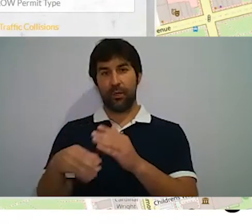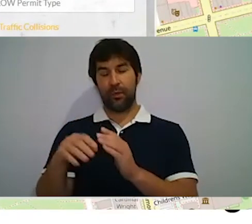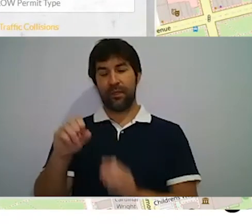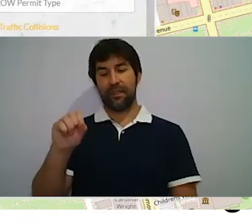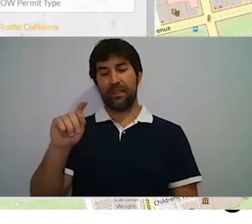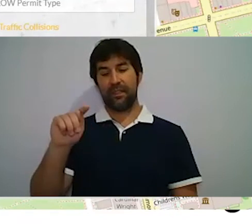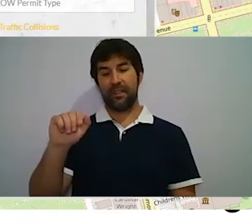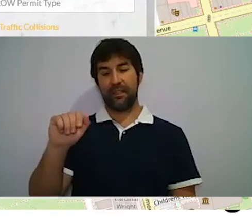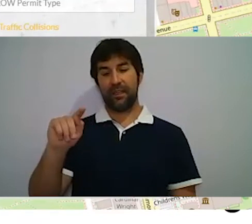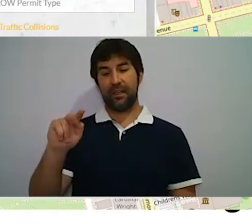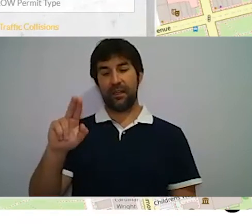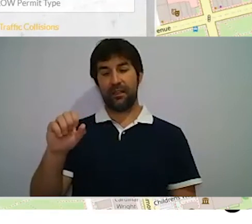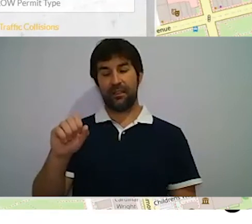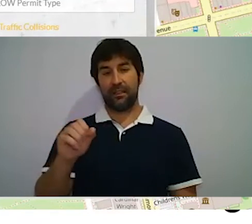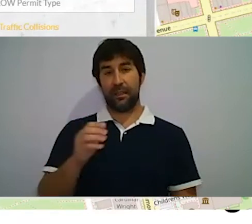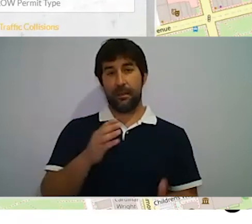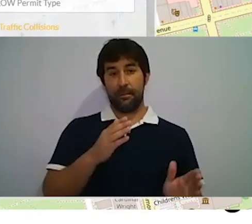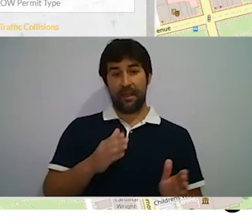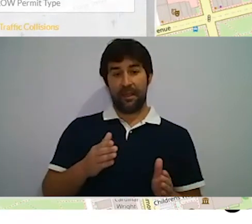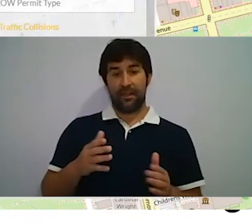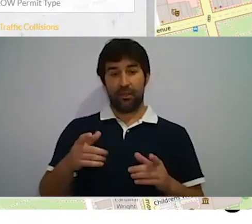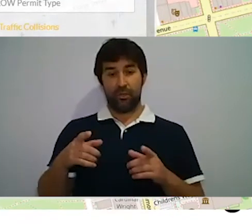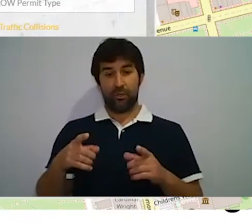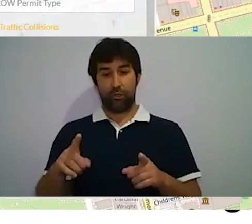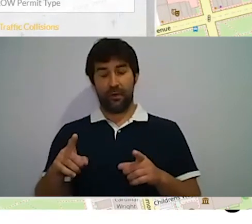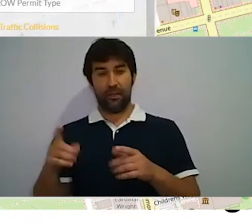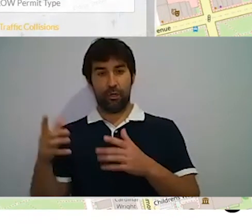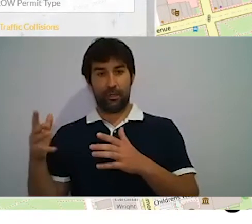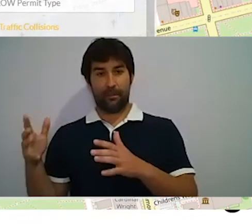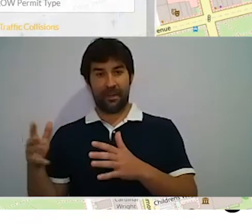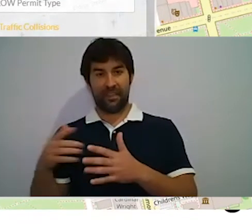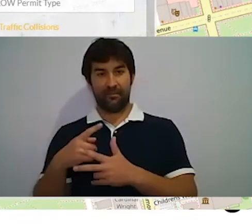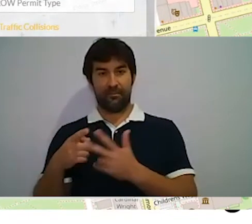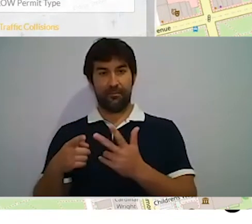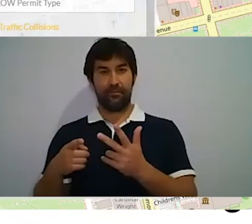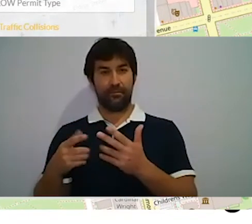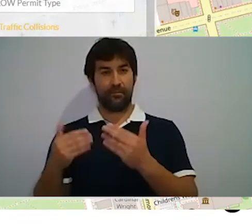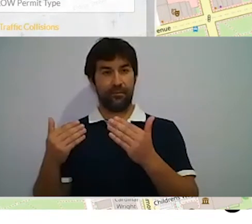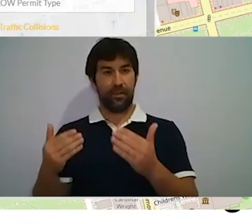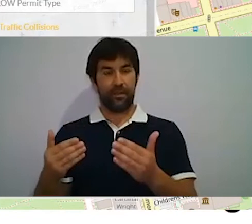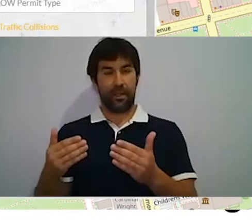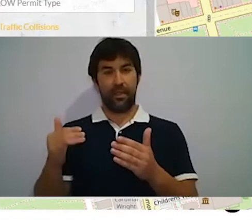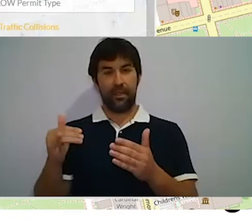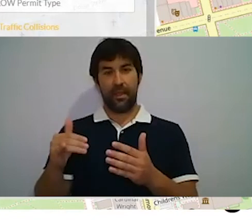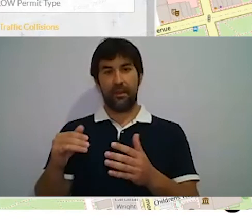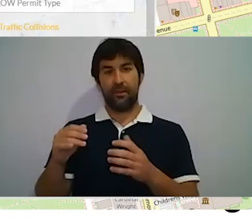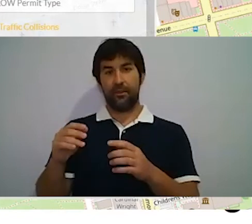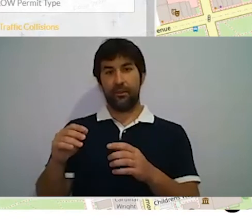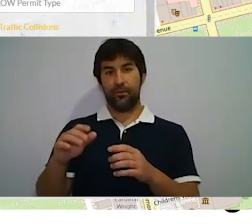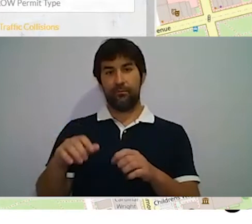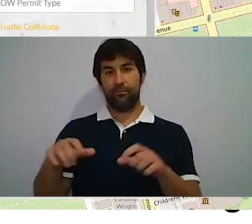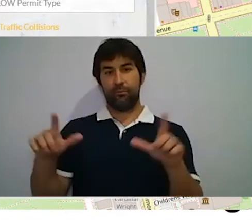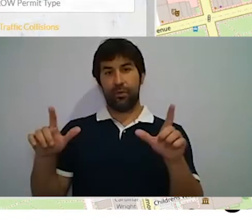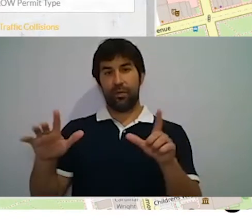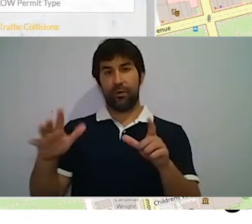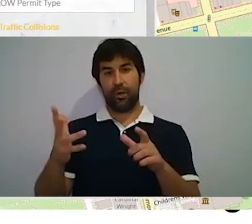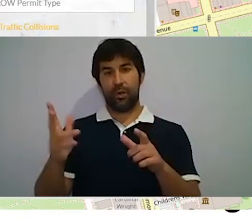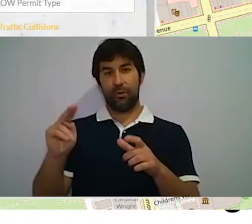not great speed compliance on Grandview Avenue. It is a flat, level, straight